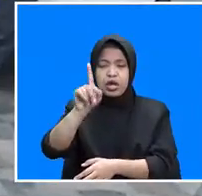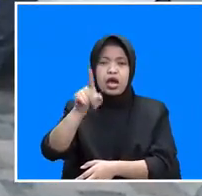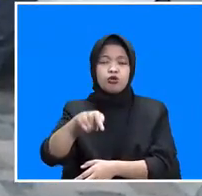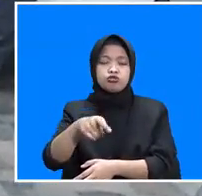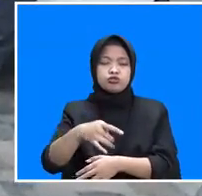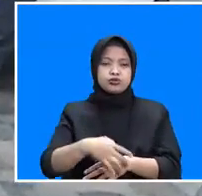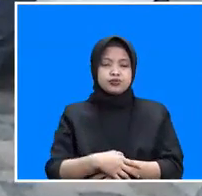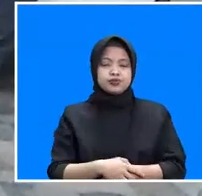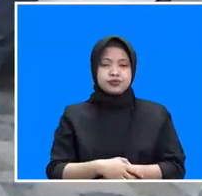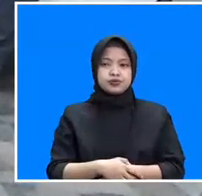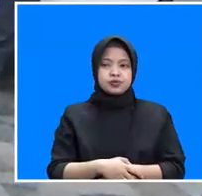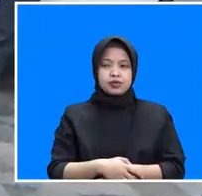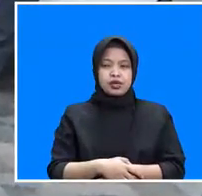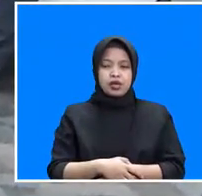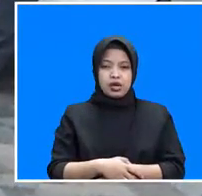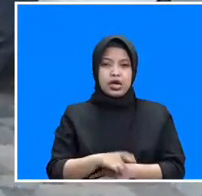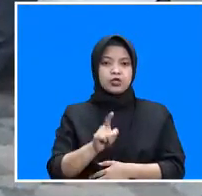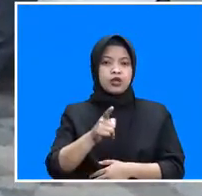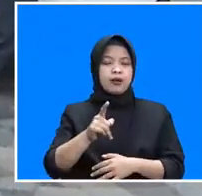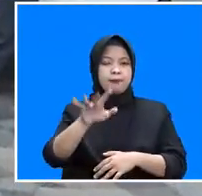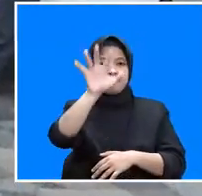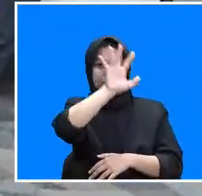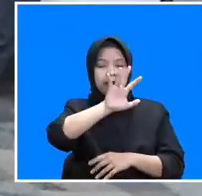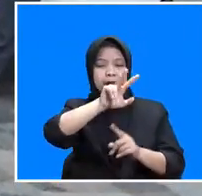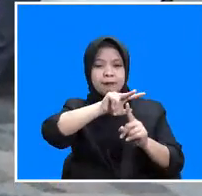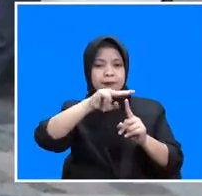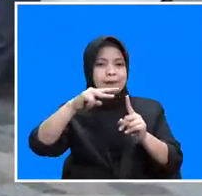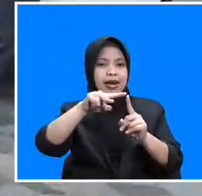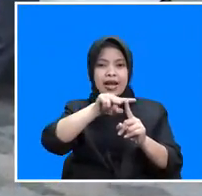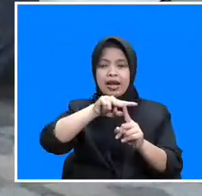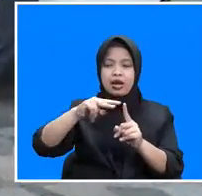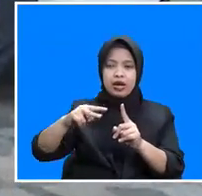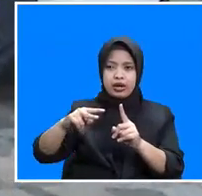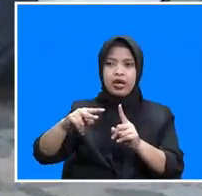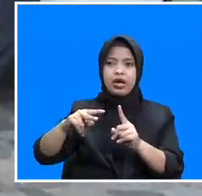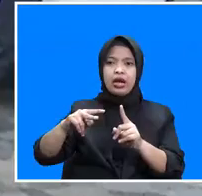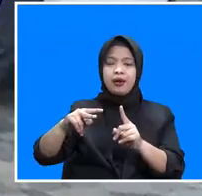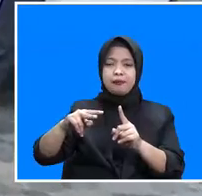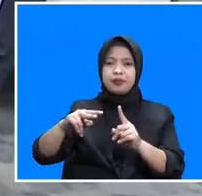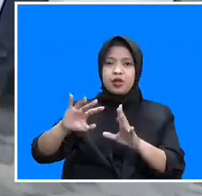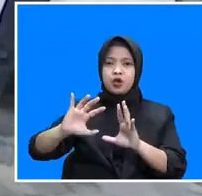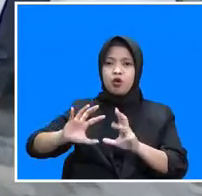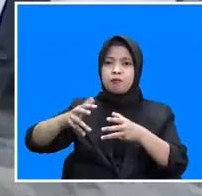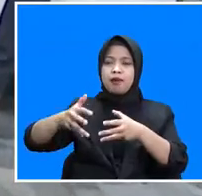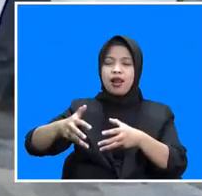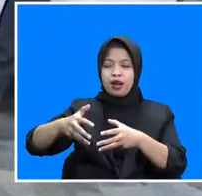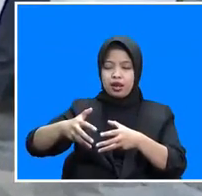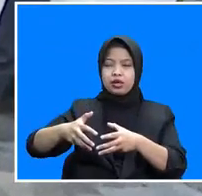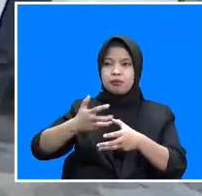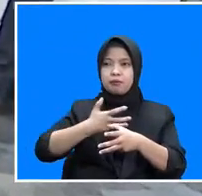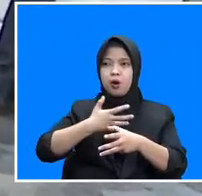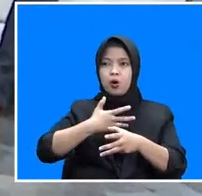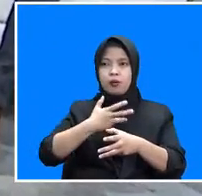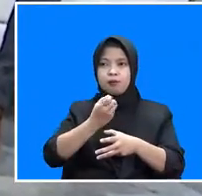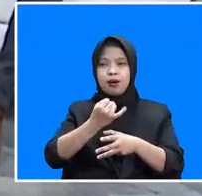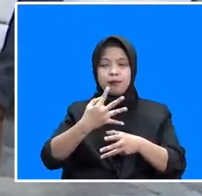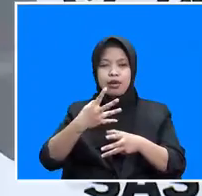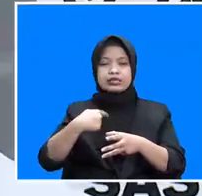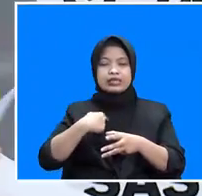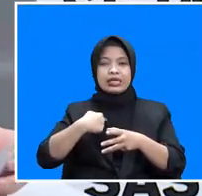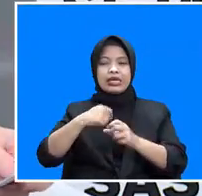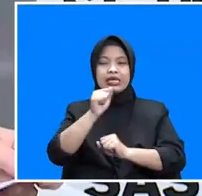That's sort of from a global perspective. And if I now think through a little bit on what we're doing in